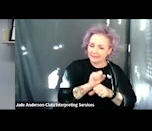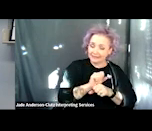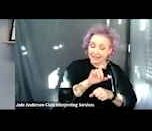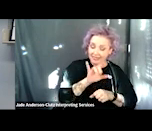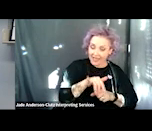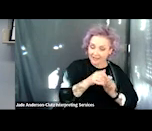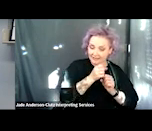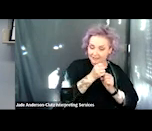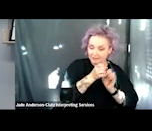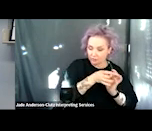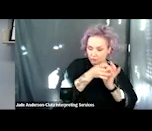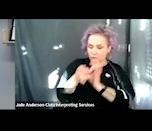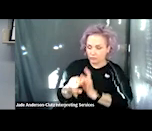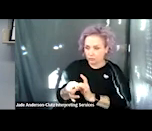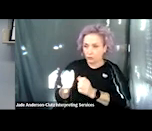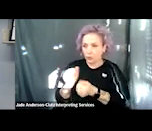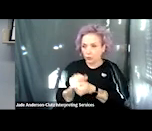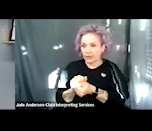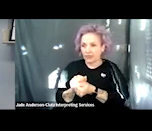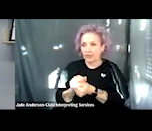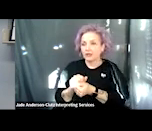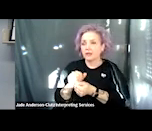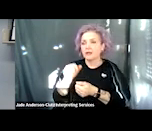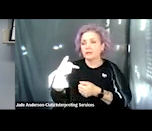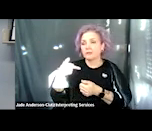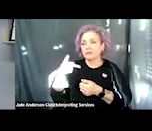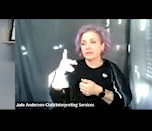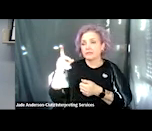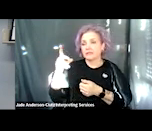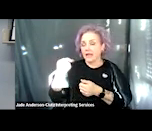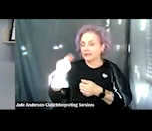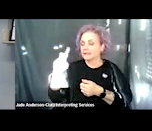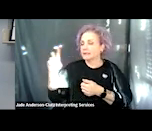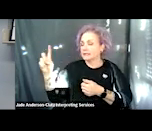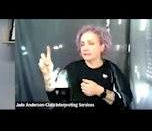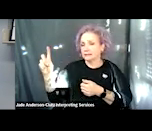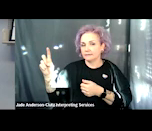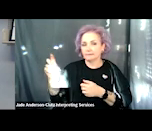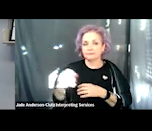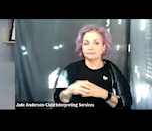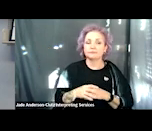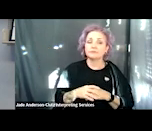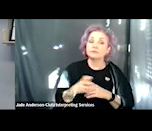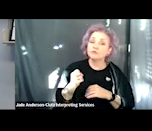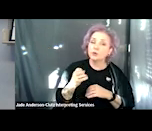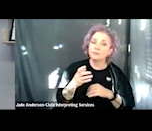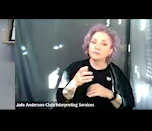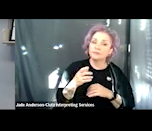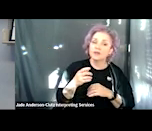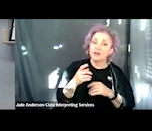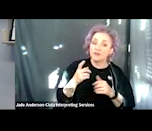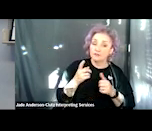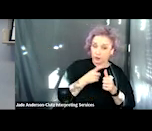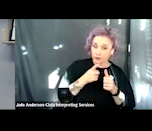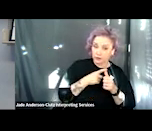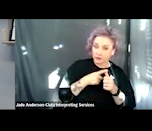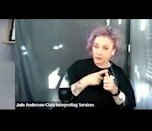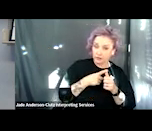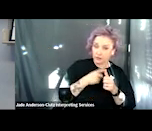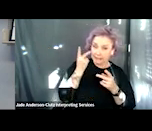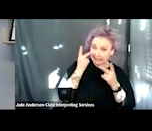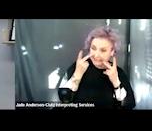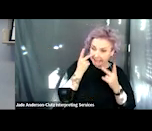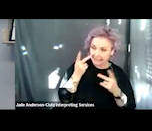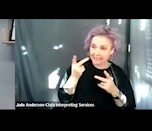glutamate and GABA, glutamate activates, it tends to activate cells in the brain, and GABA inhibits them. Studies